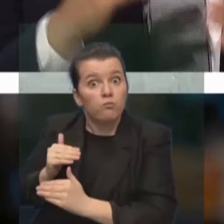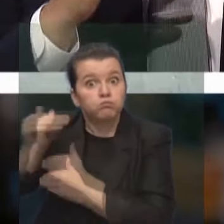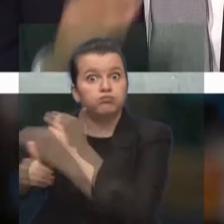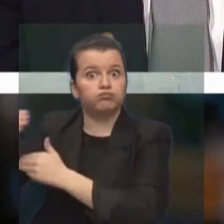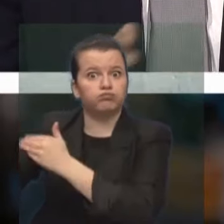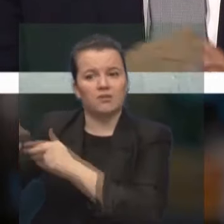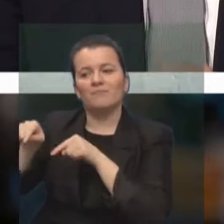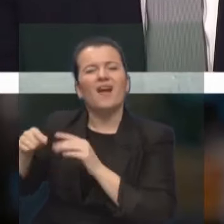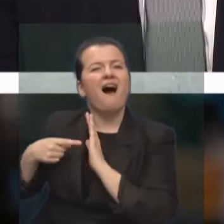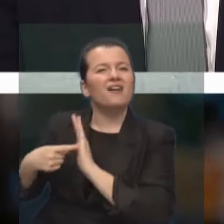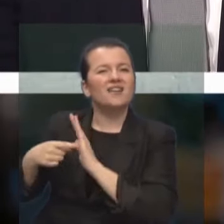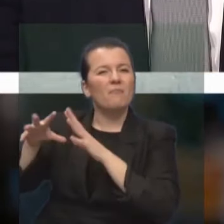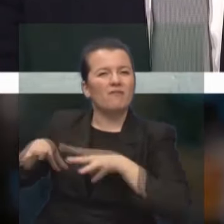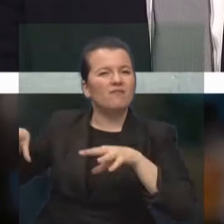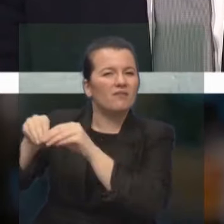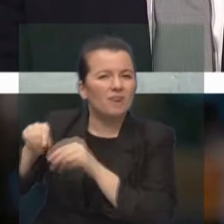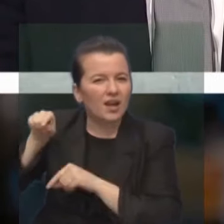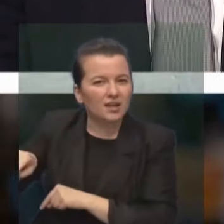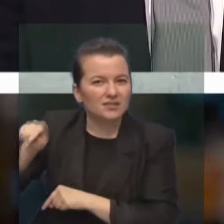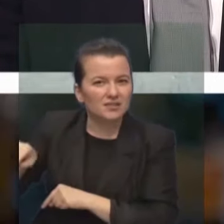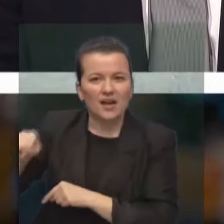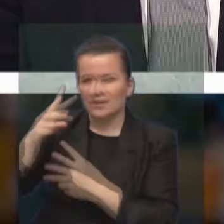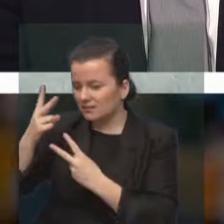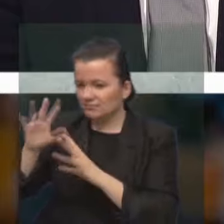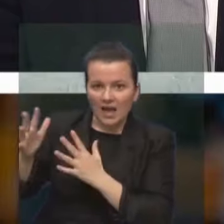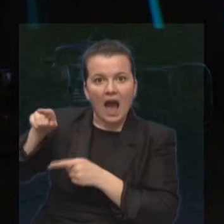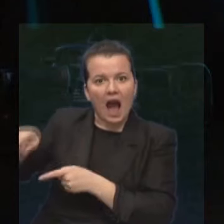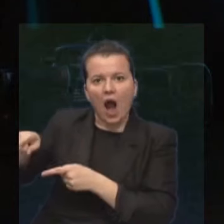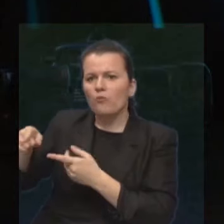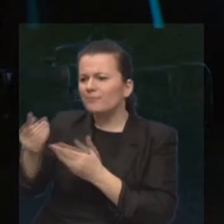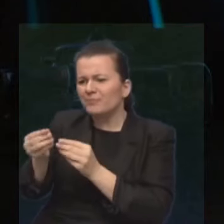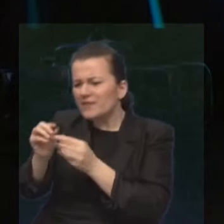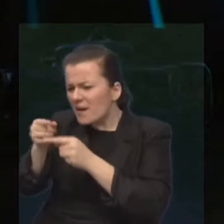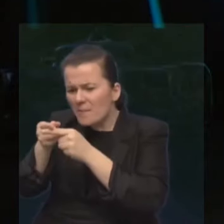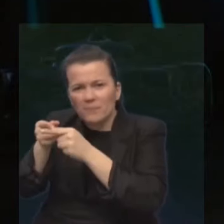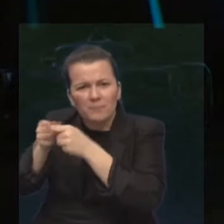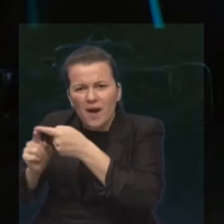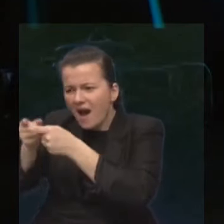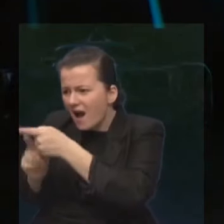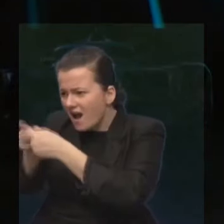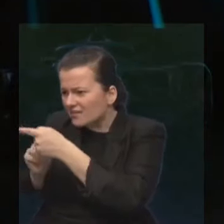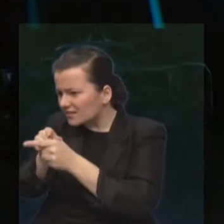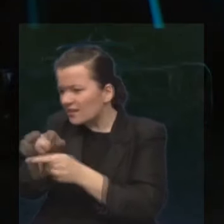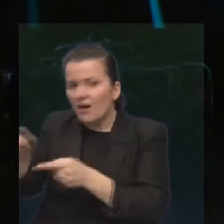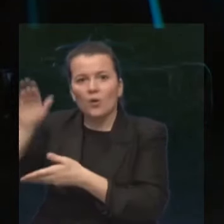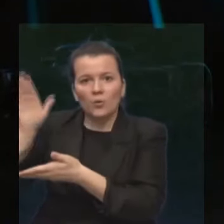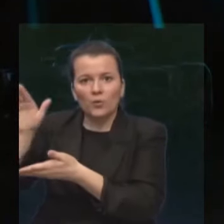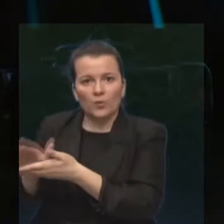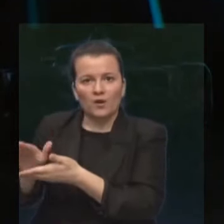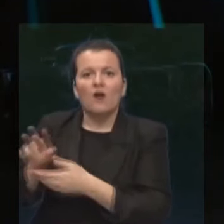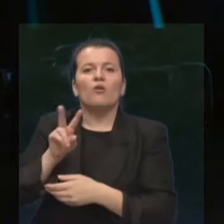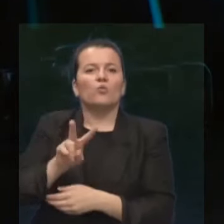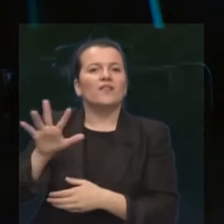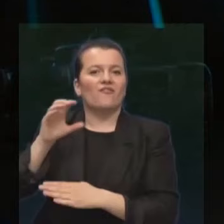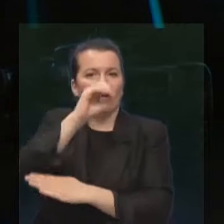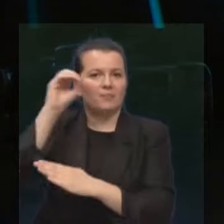families, making it possible to reduce parts diversity by as much as 25% on all models. We are